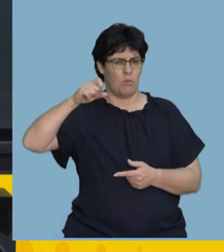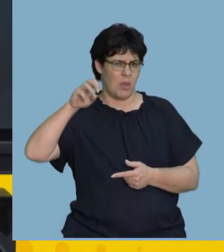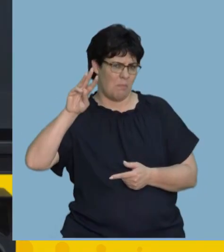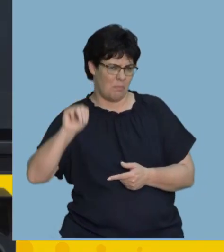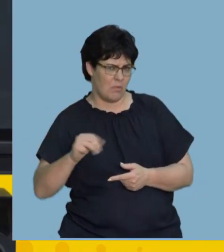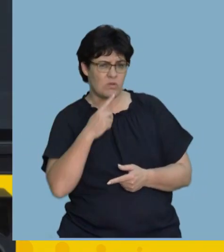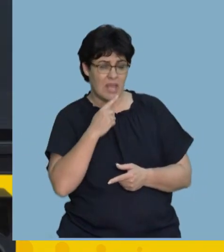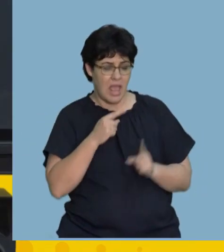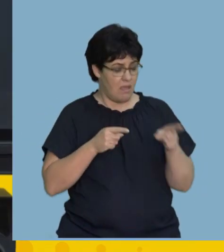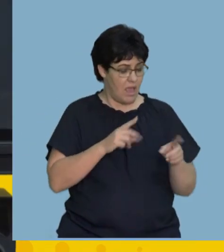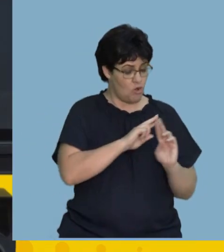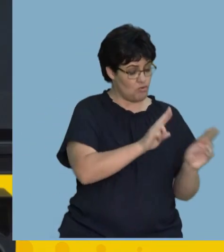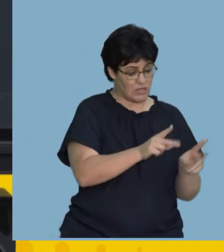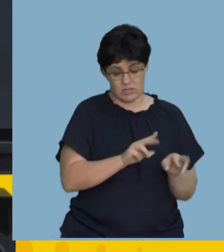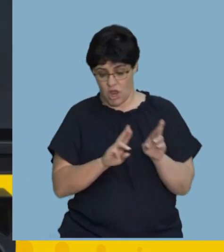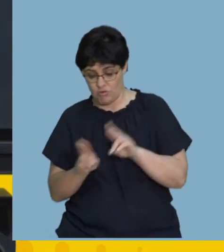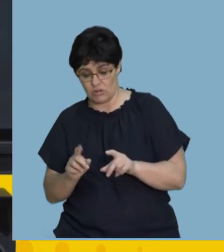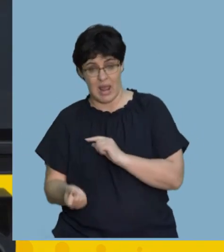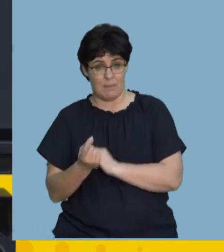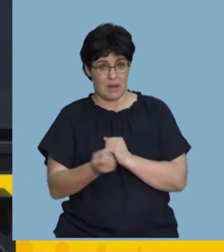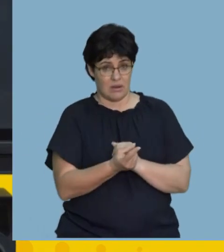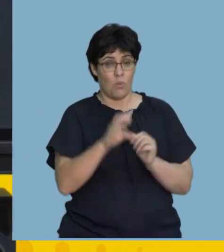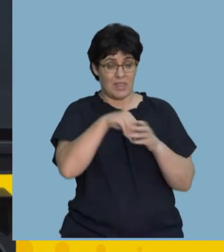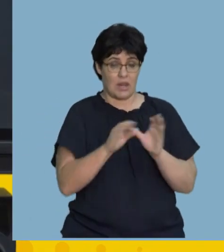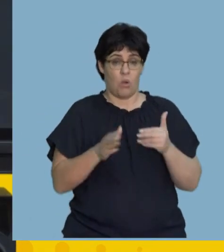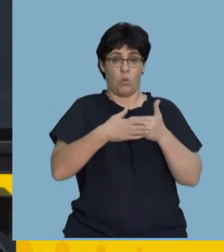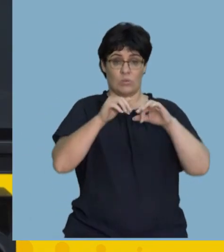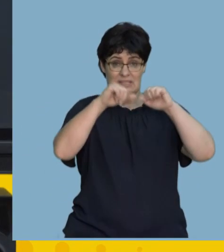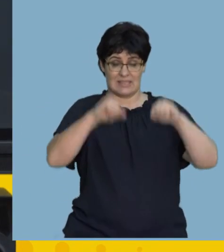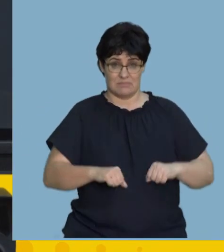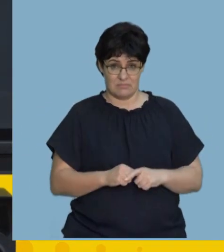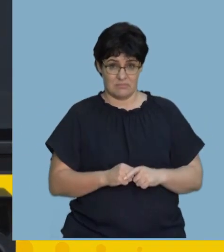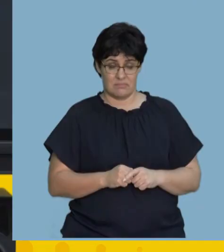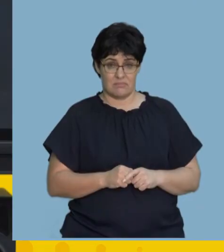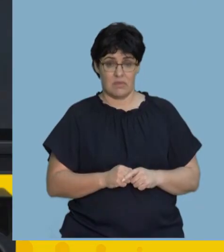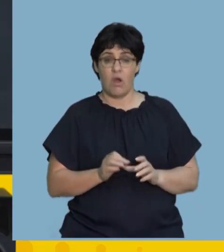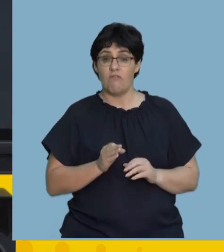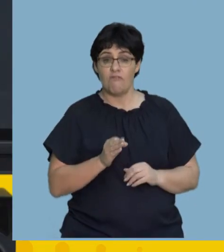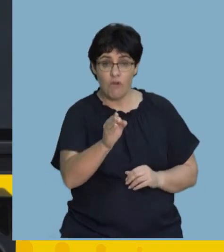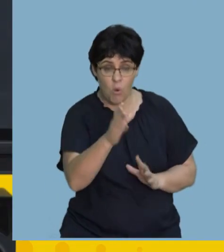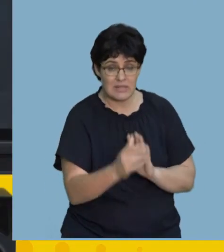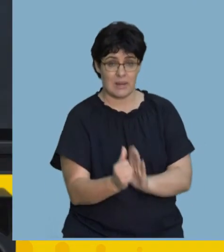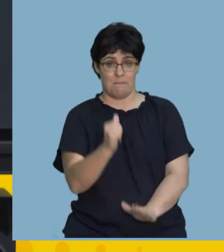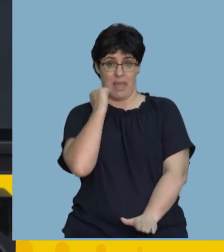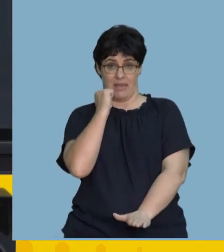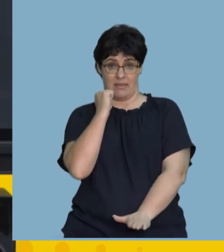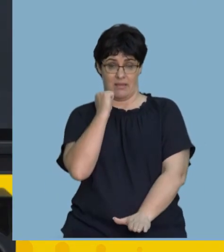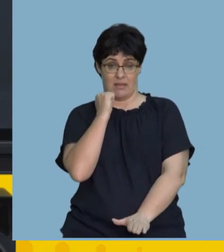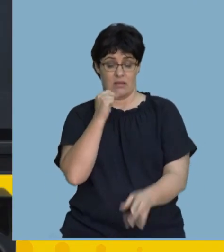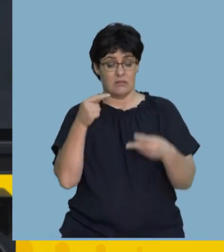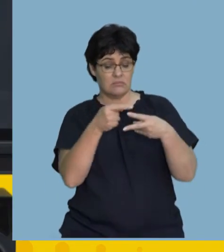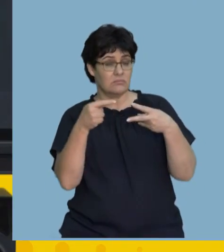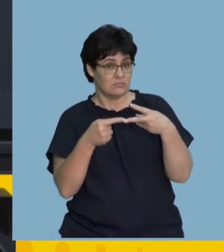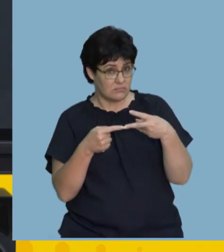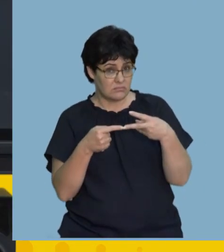are saying that there are two reactions that take place within a closed system, okay? There's the forward as well as the reverse. So these